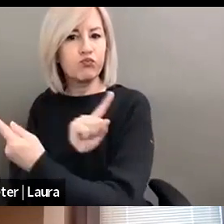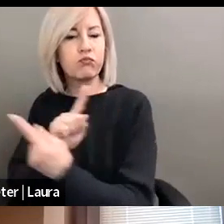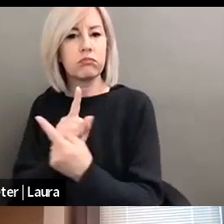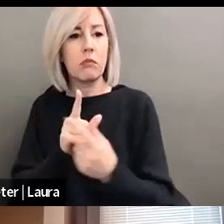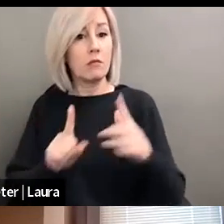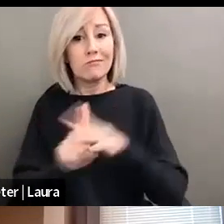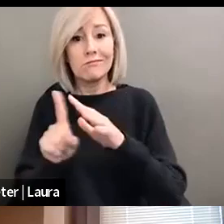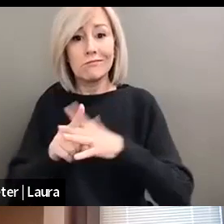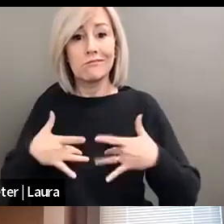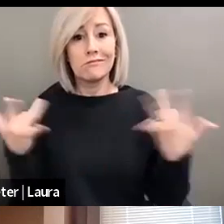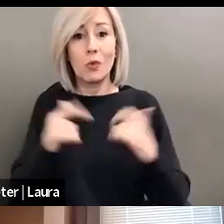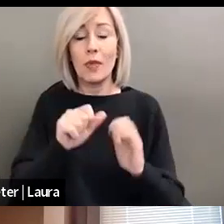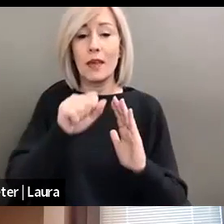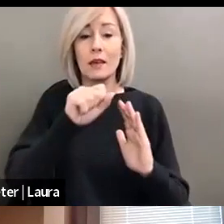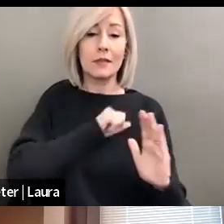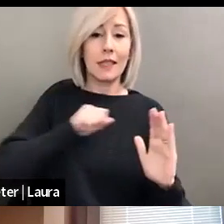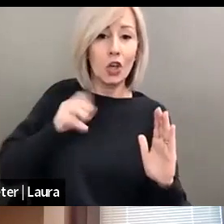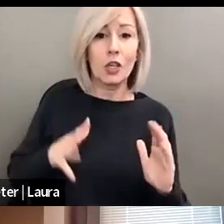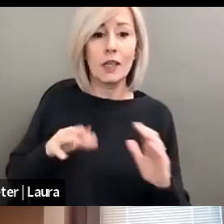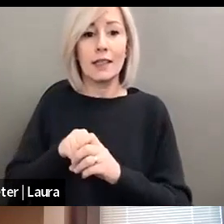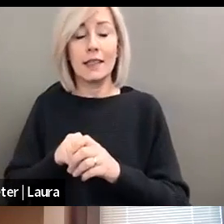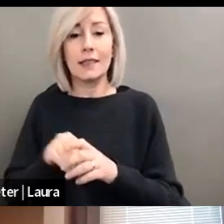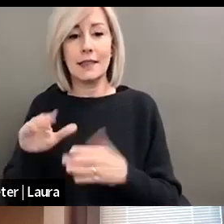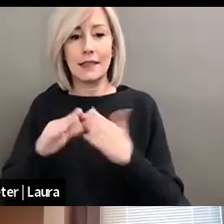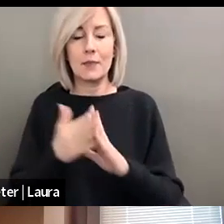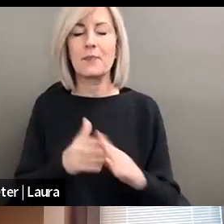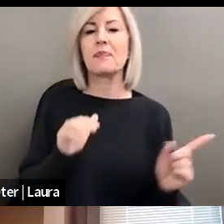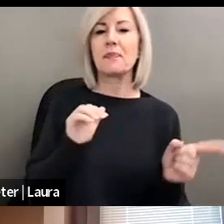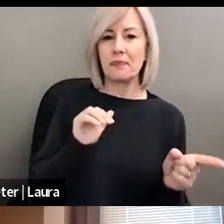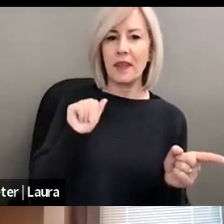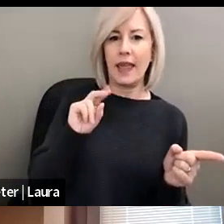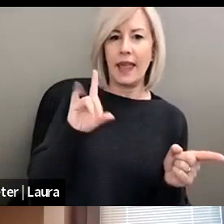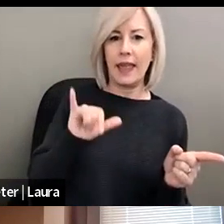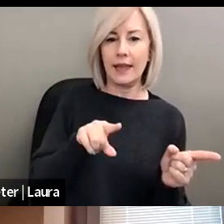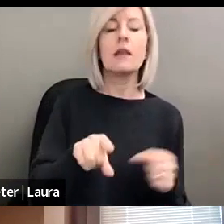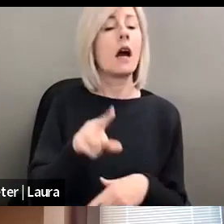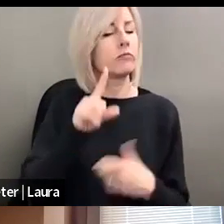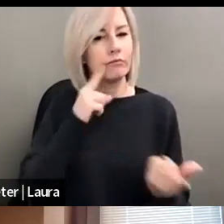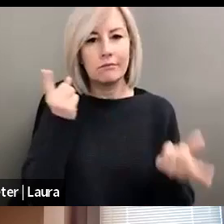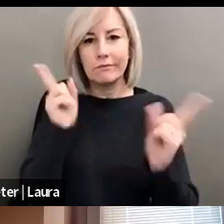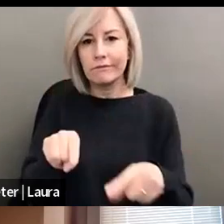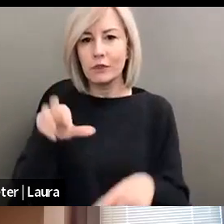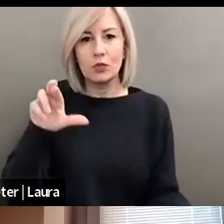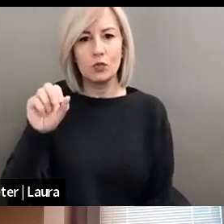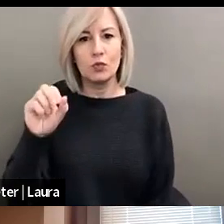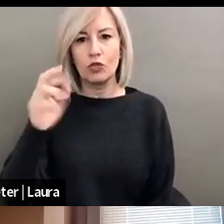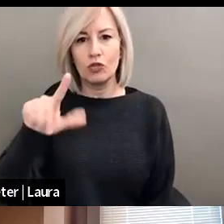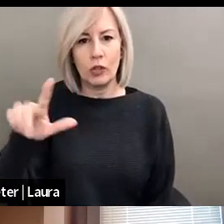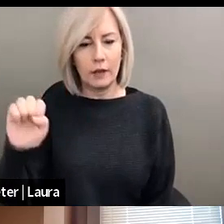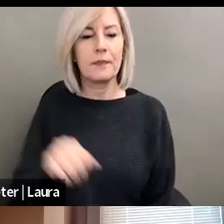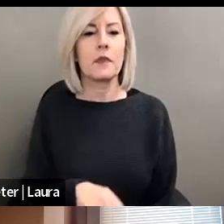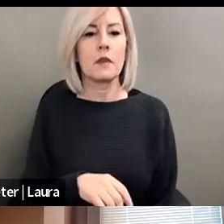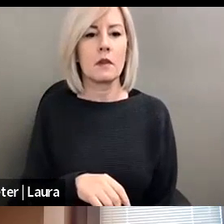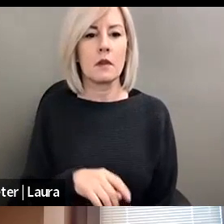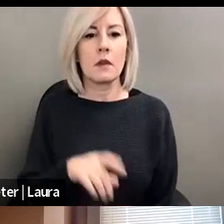when Senator's in town. I was going to say, this is Thank you. Andy from Representative Hinson's office, and I would agree with Rochelle on that. Also,